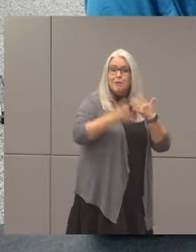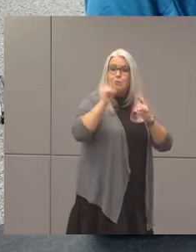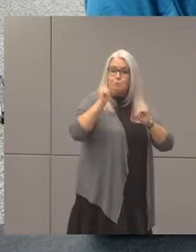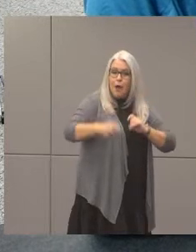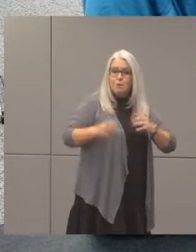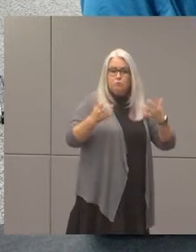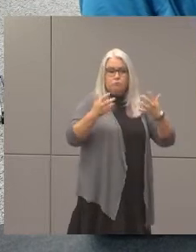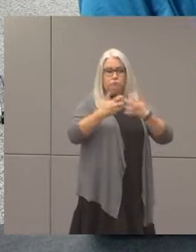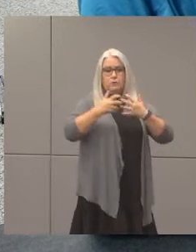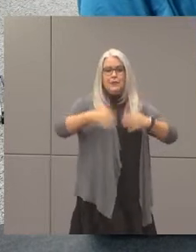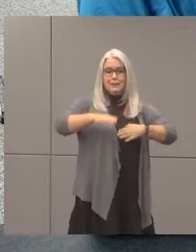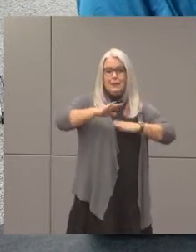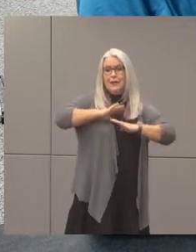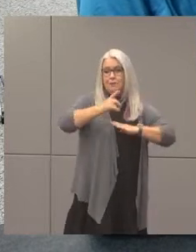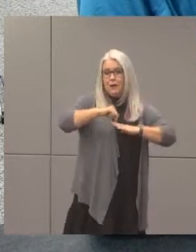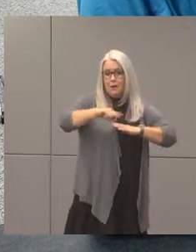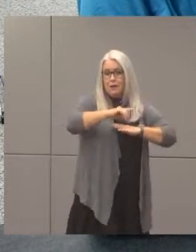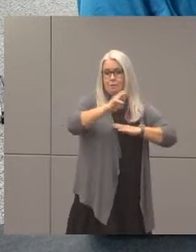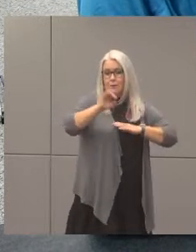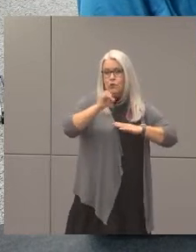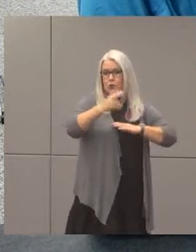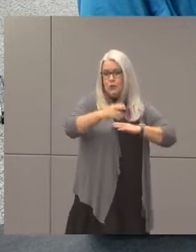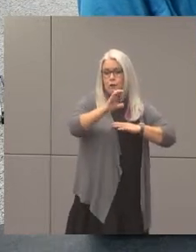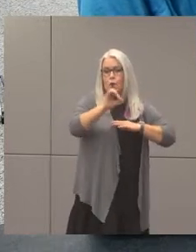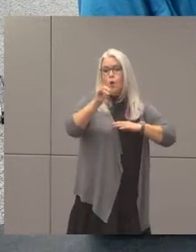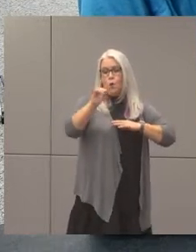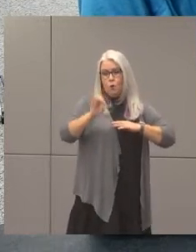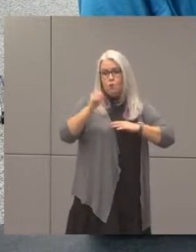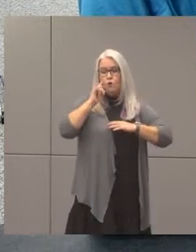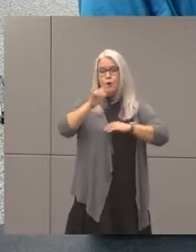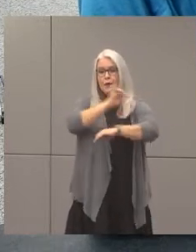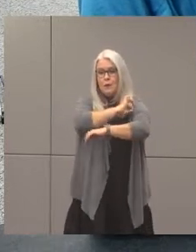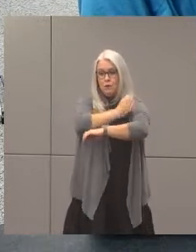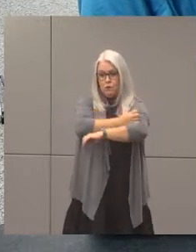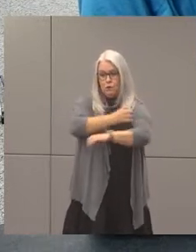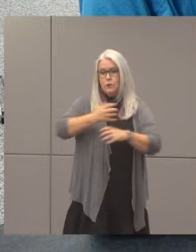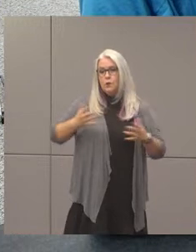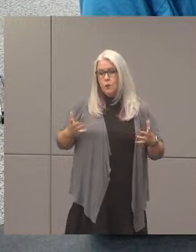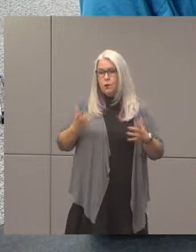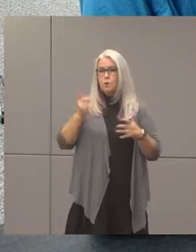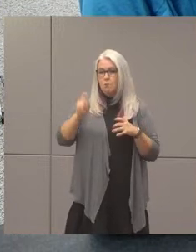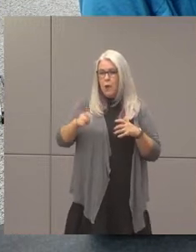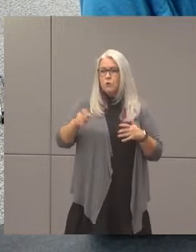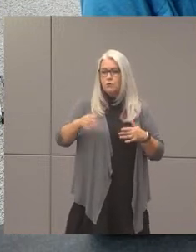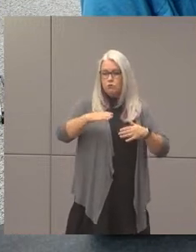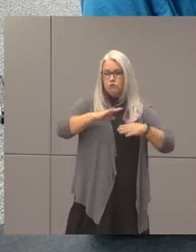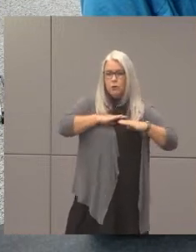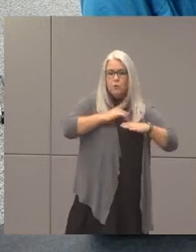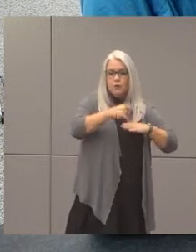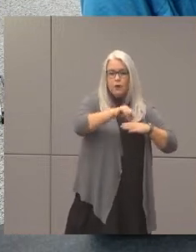all the energy conservation measures required by code to meet. Thank you.